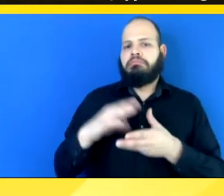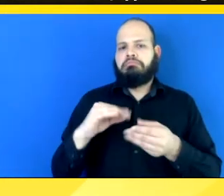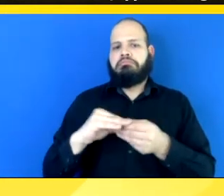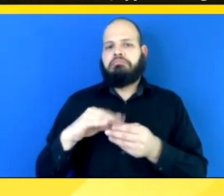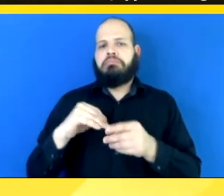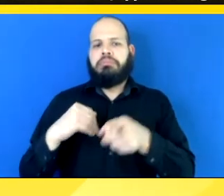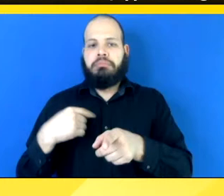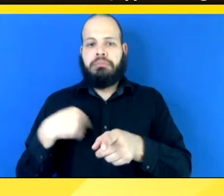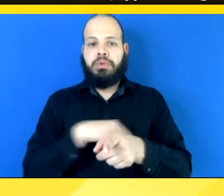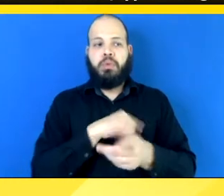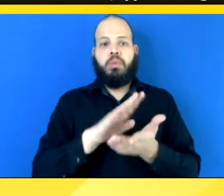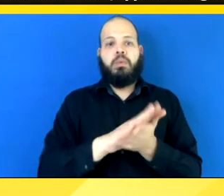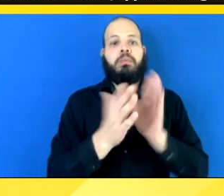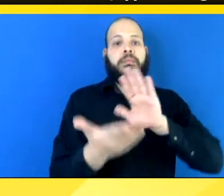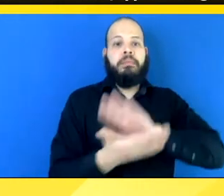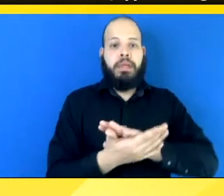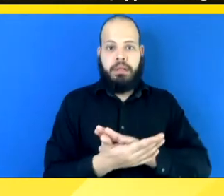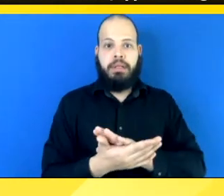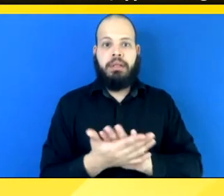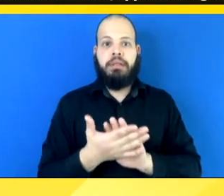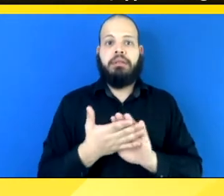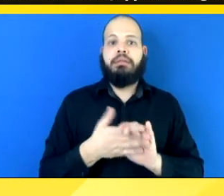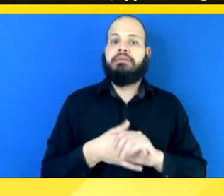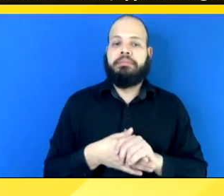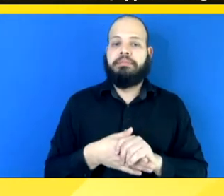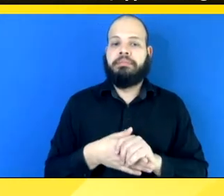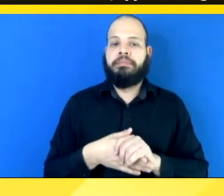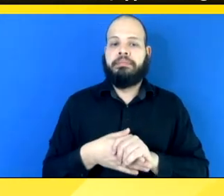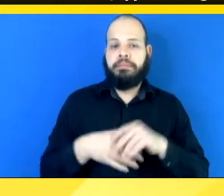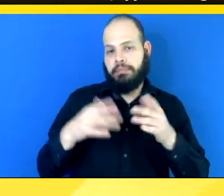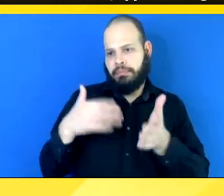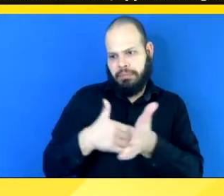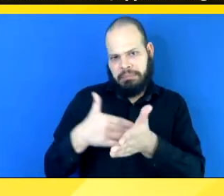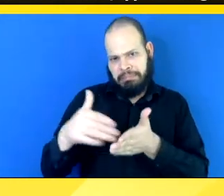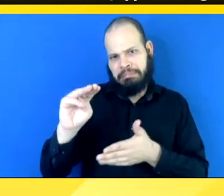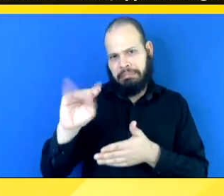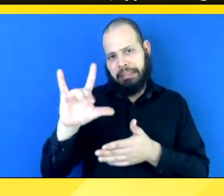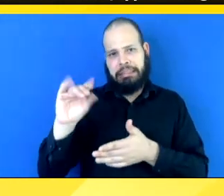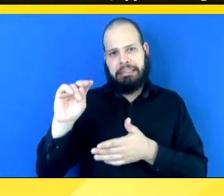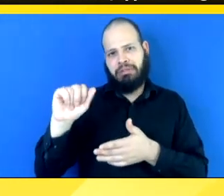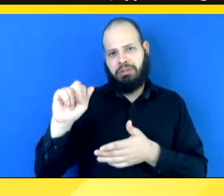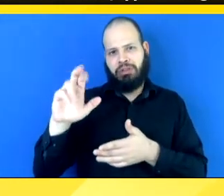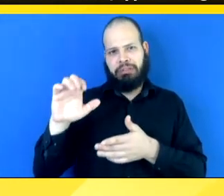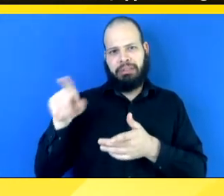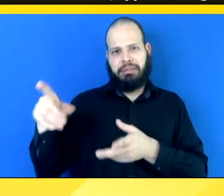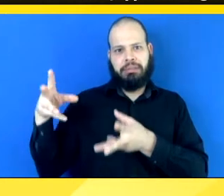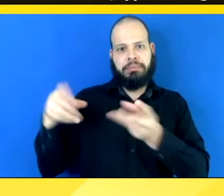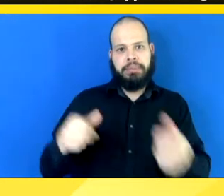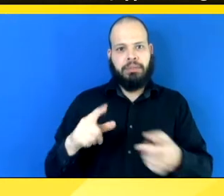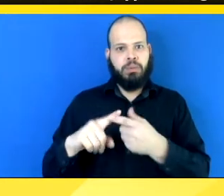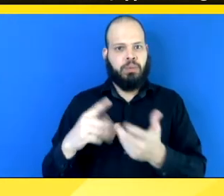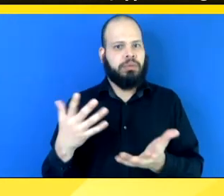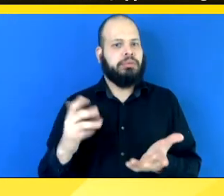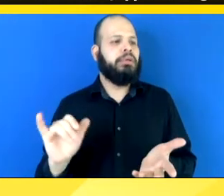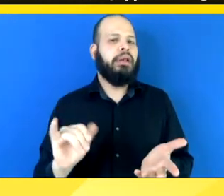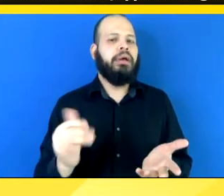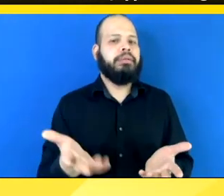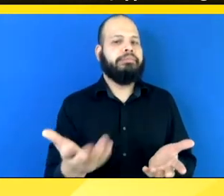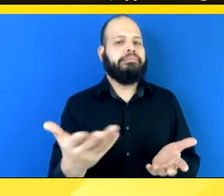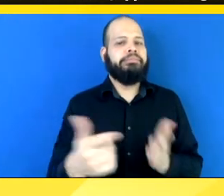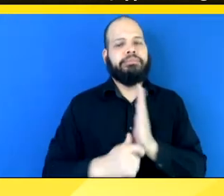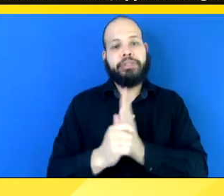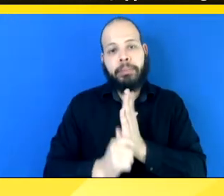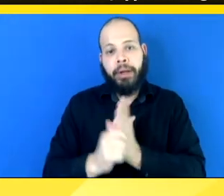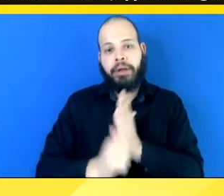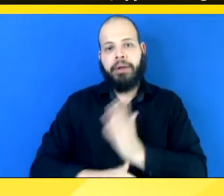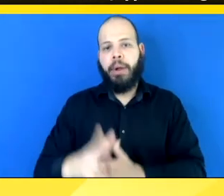it. You know who that sounds like? That sounds like Mother Jones 100 years ago. Labor organizing against child